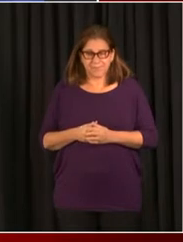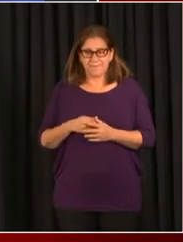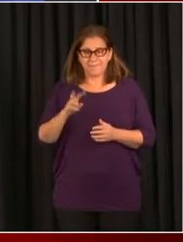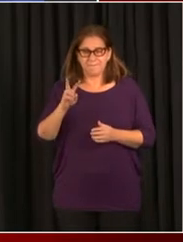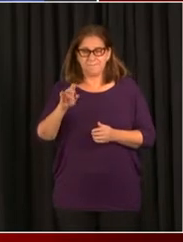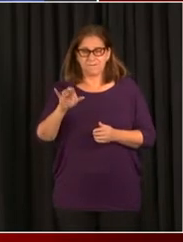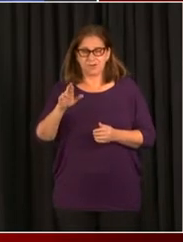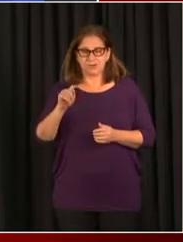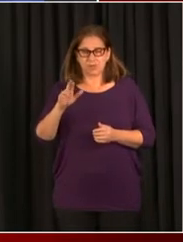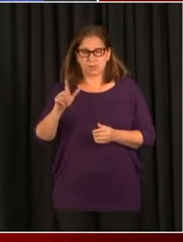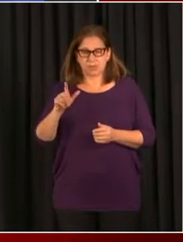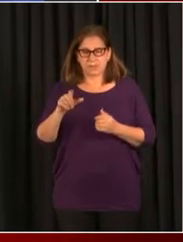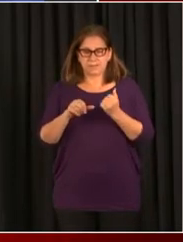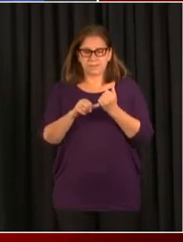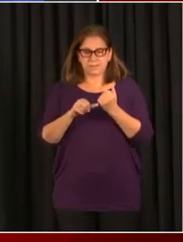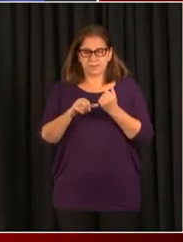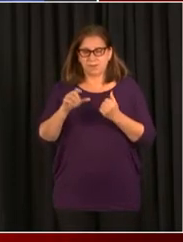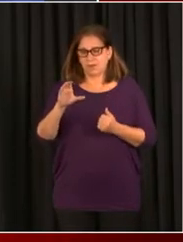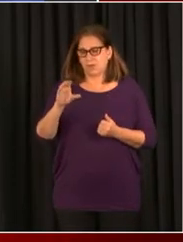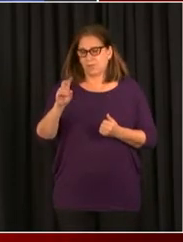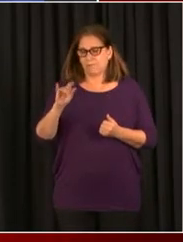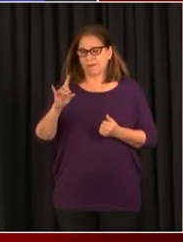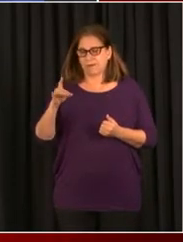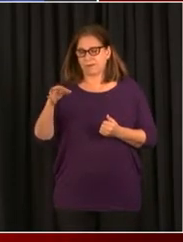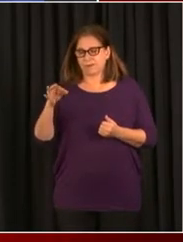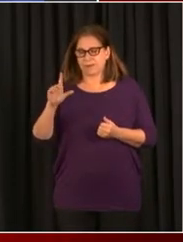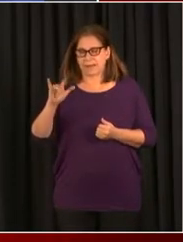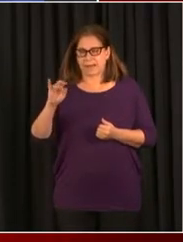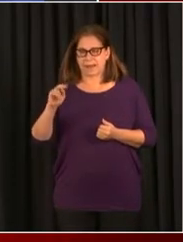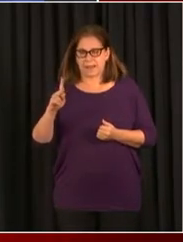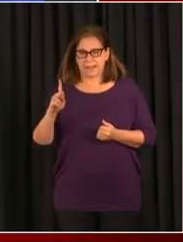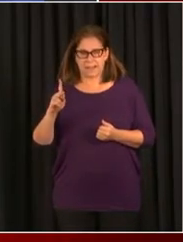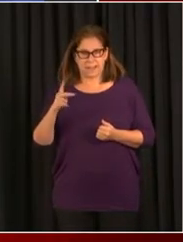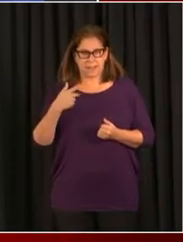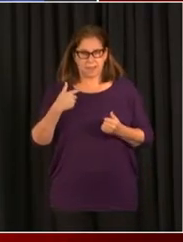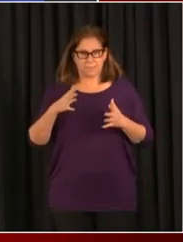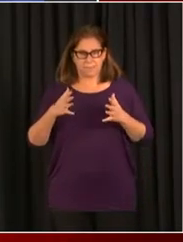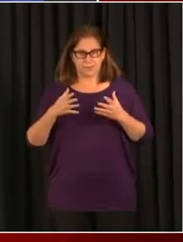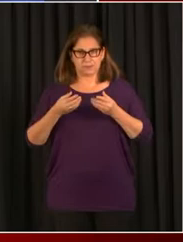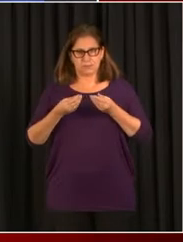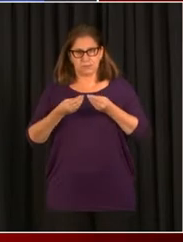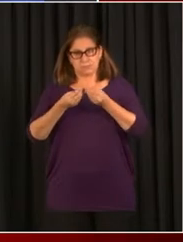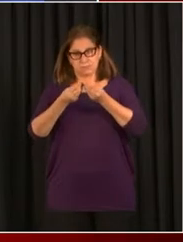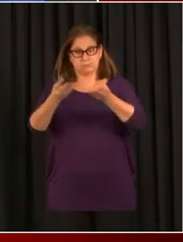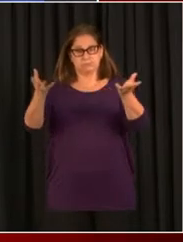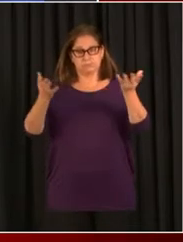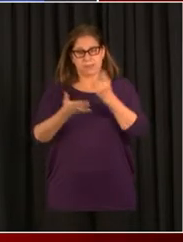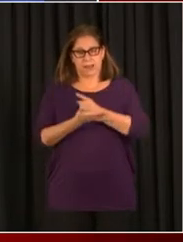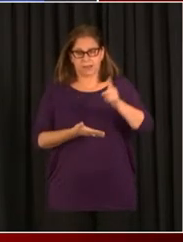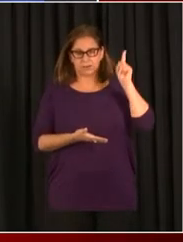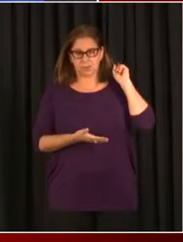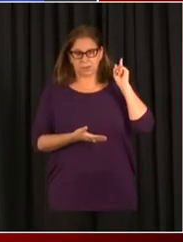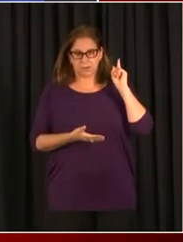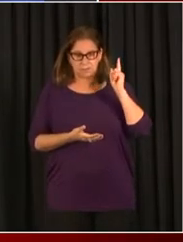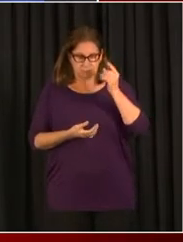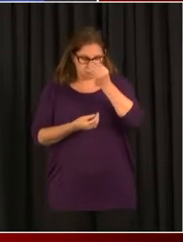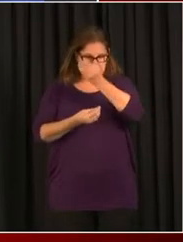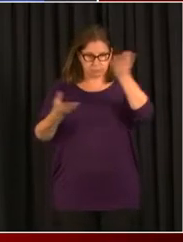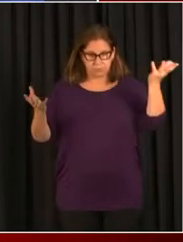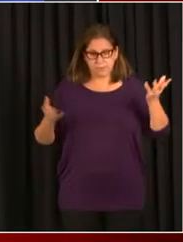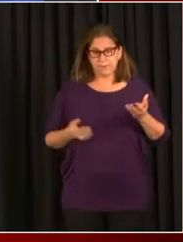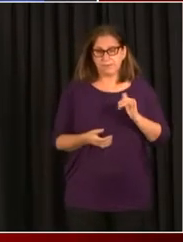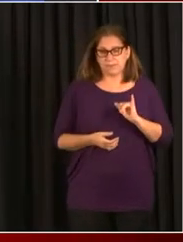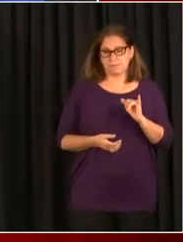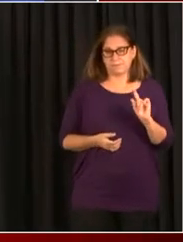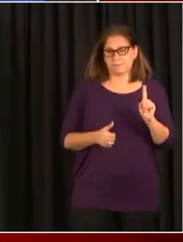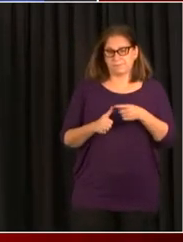ago, as well as the home visiting program that we've discussed here before. How many people have activated it so far? So we have